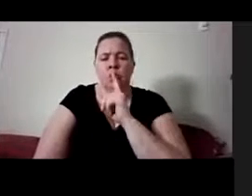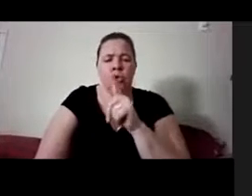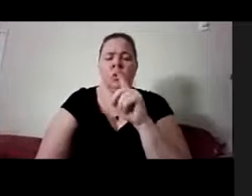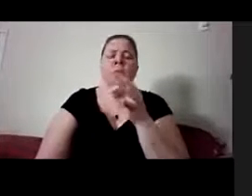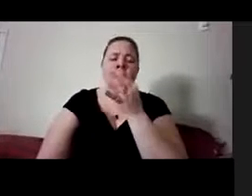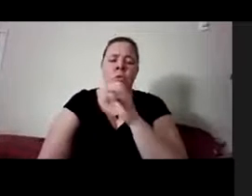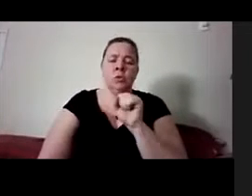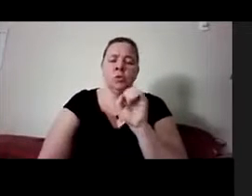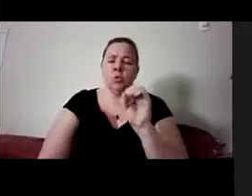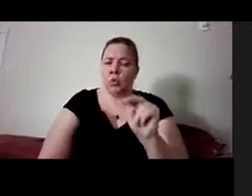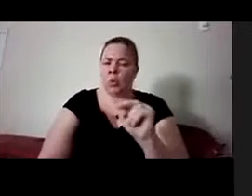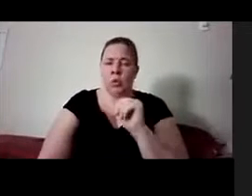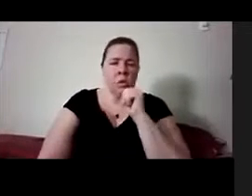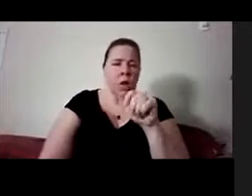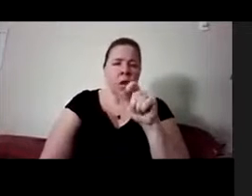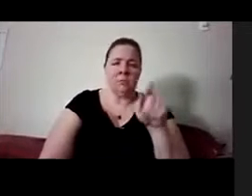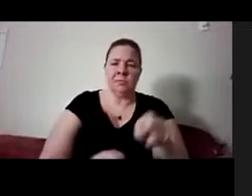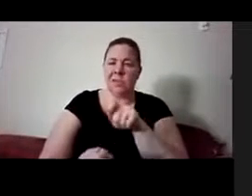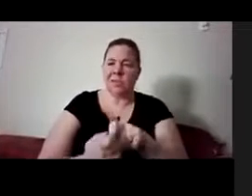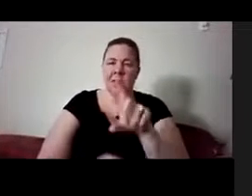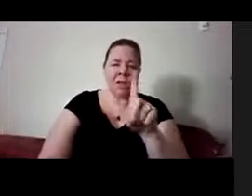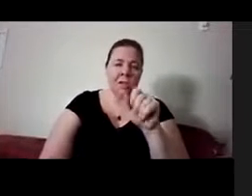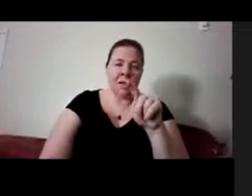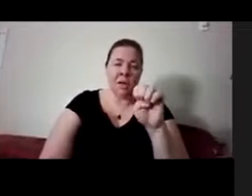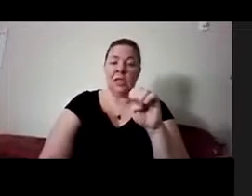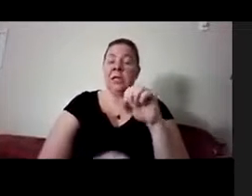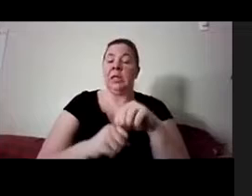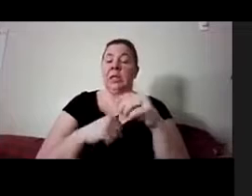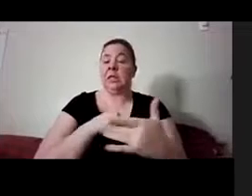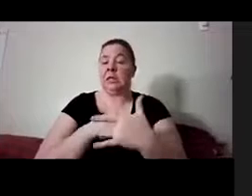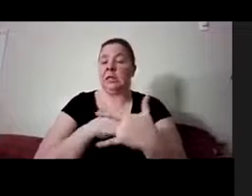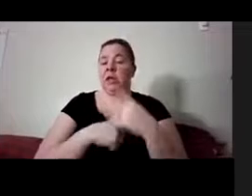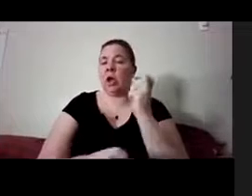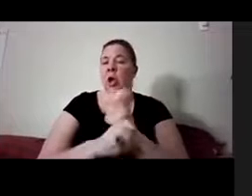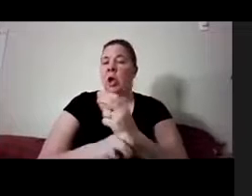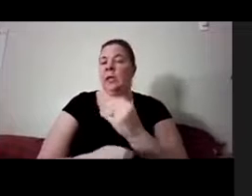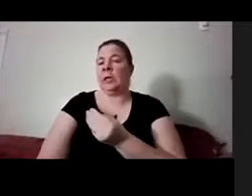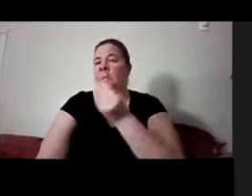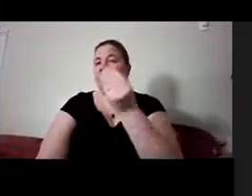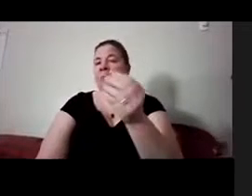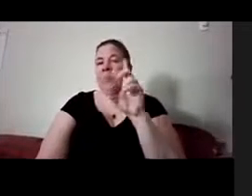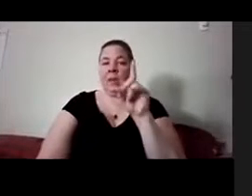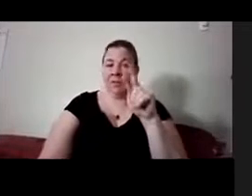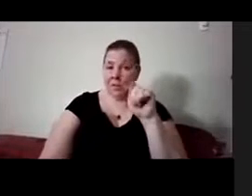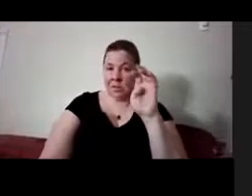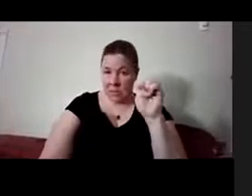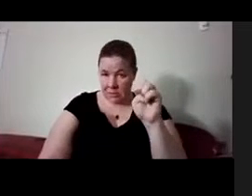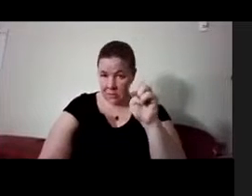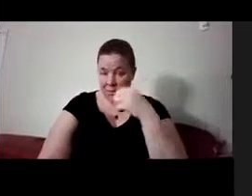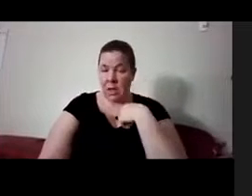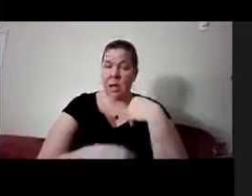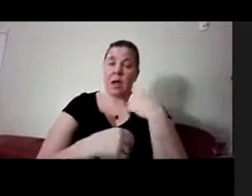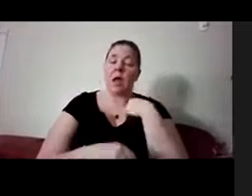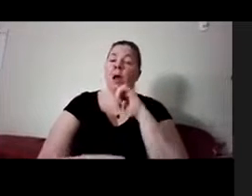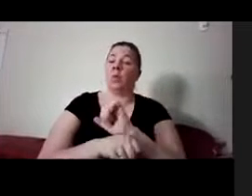No fixed date, right? So in technology, sometimes it's hard to give a date. I've been in a project where